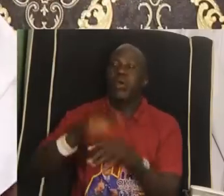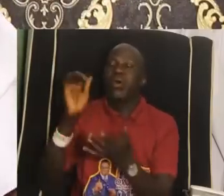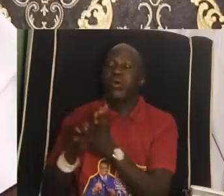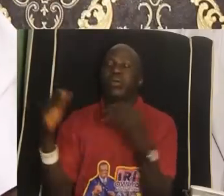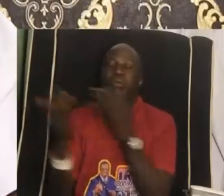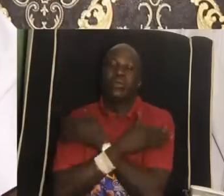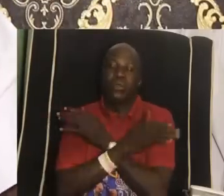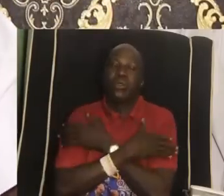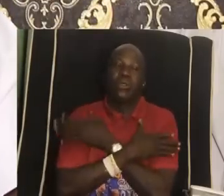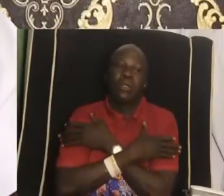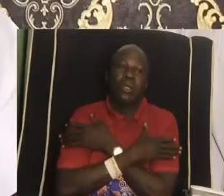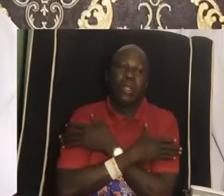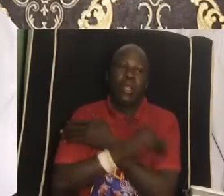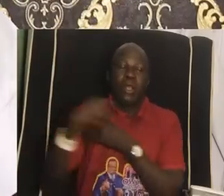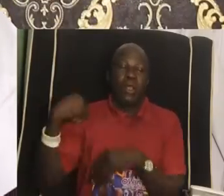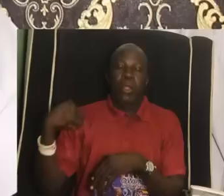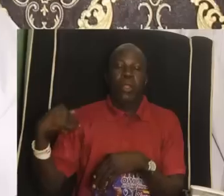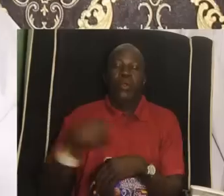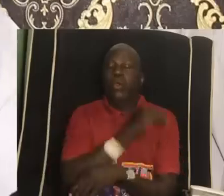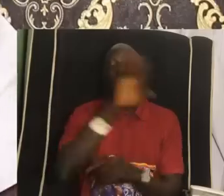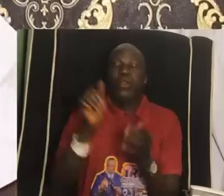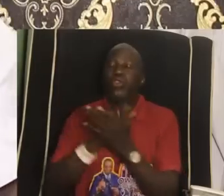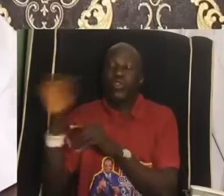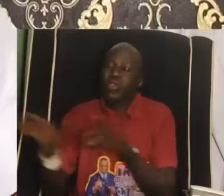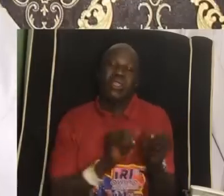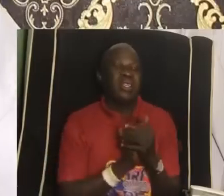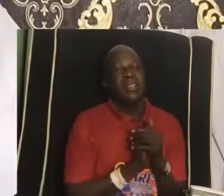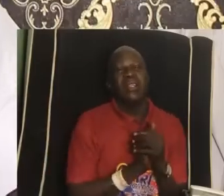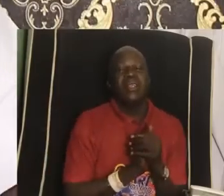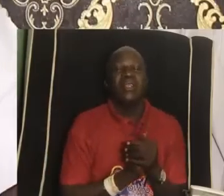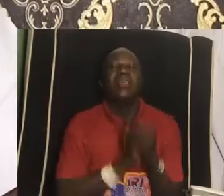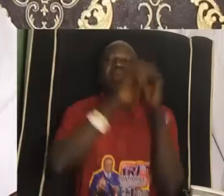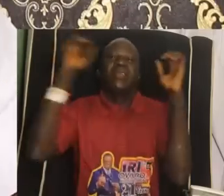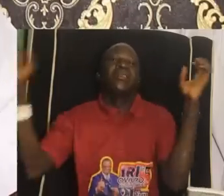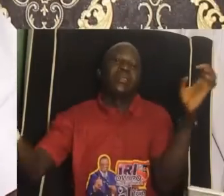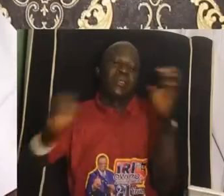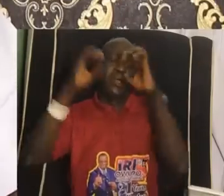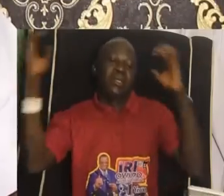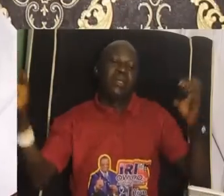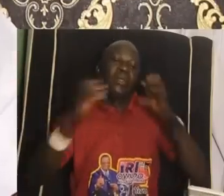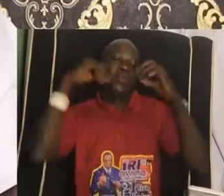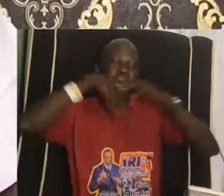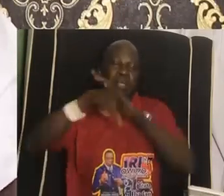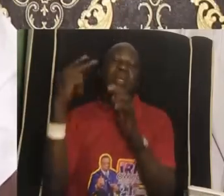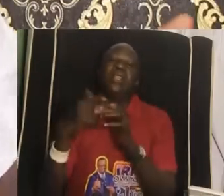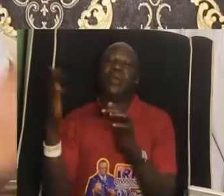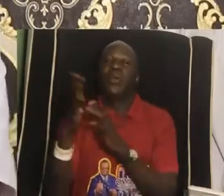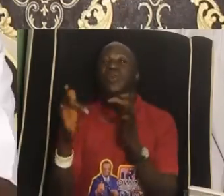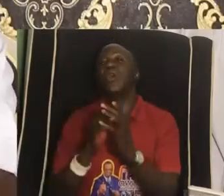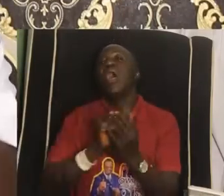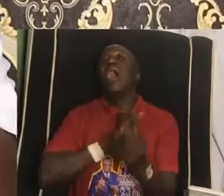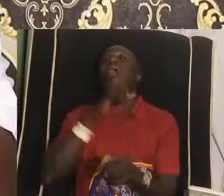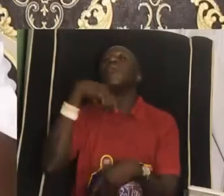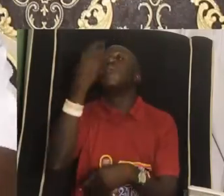Our Aria Unlimited. It will now be unlimited celebration. In the name of Jesus.